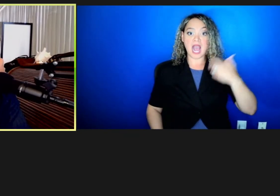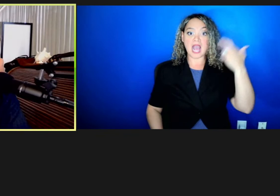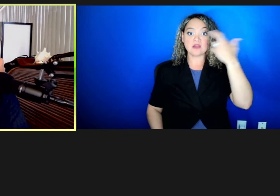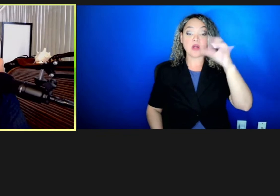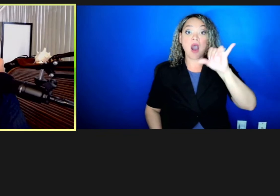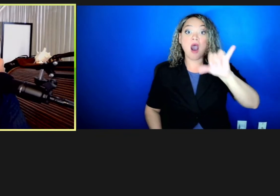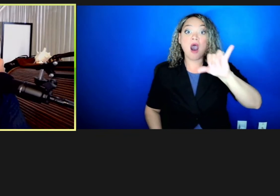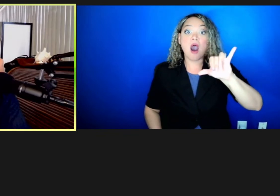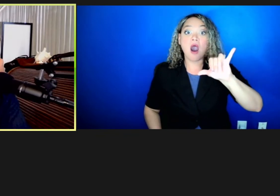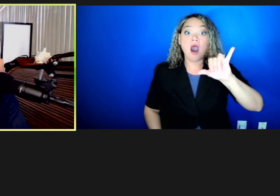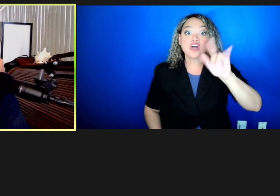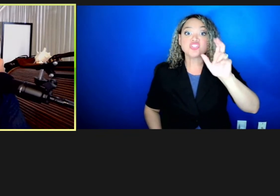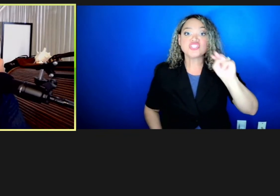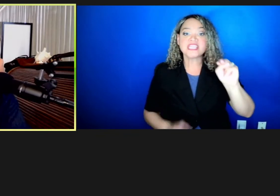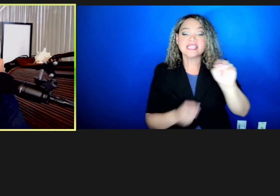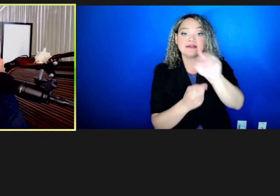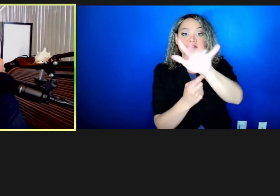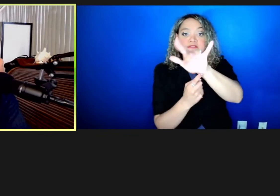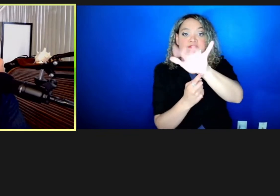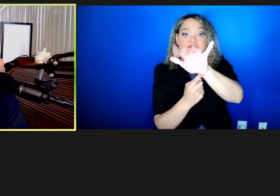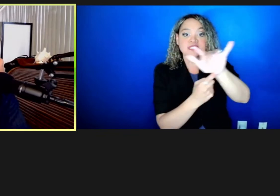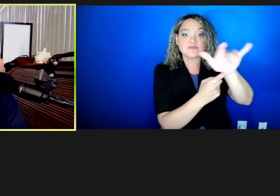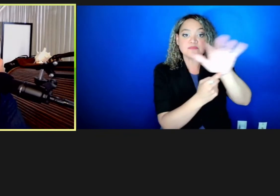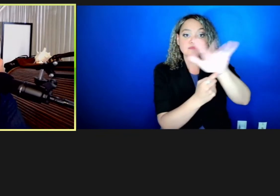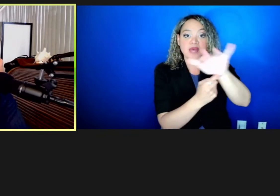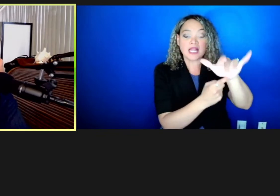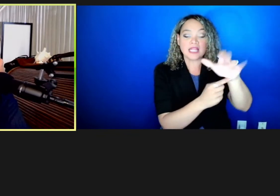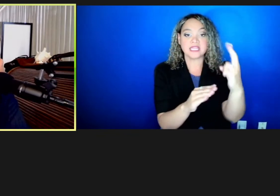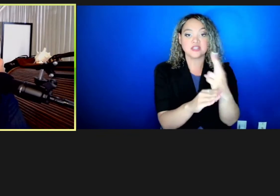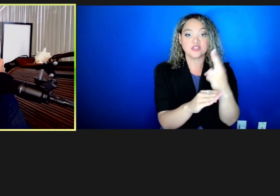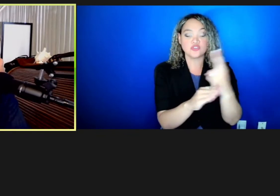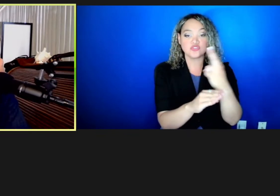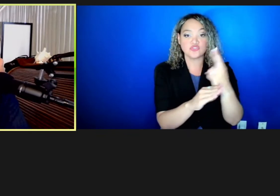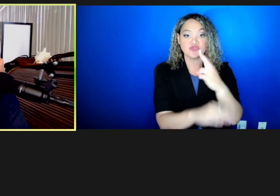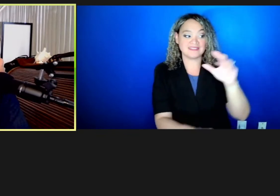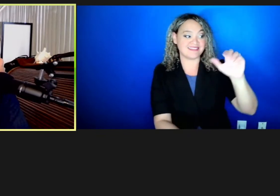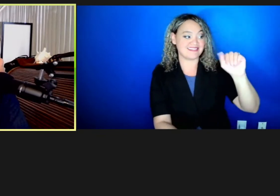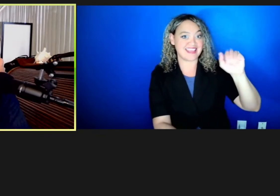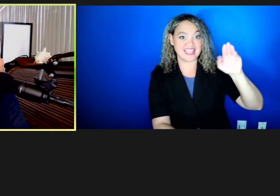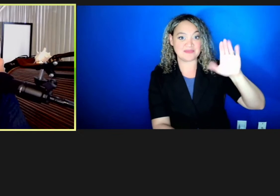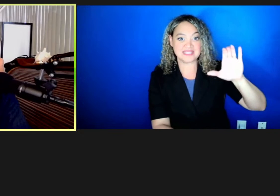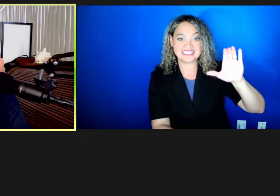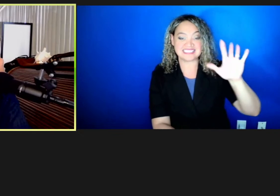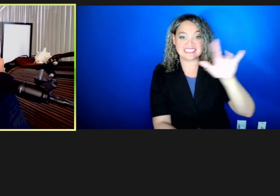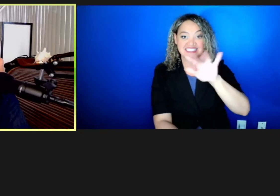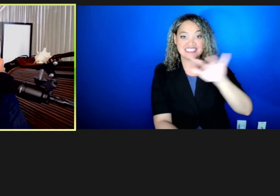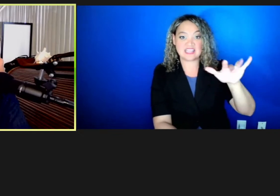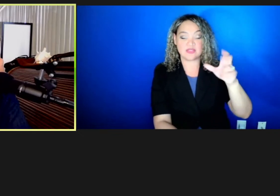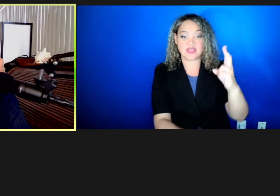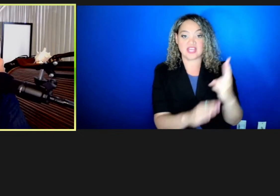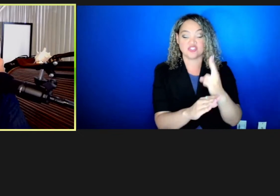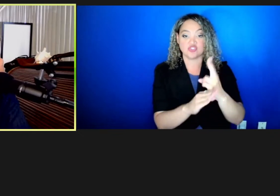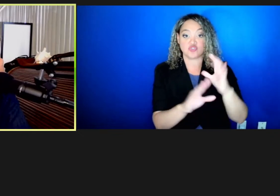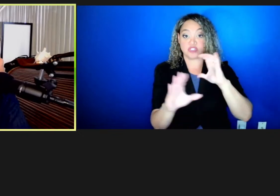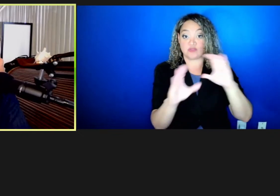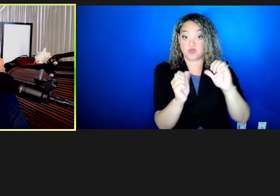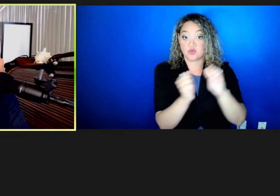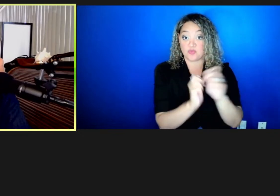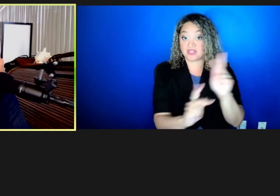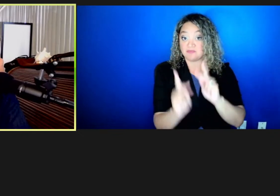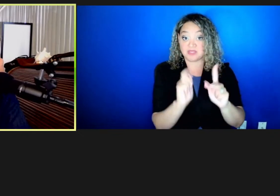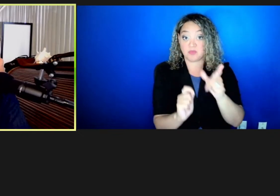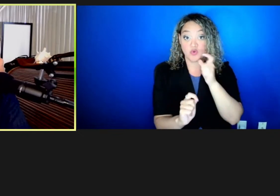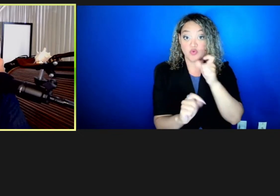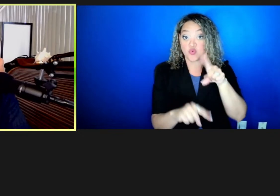was fingerspelling, using the manual alphabet which is used to communicate with individuals who cannot